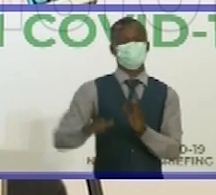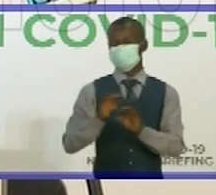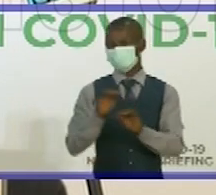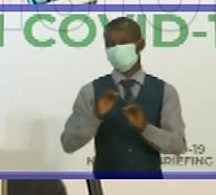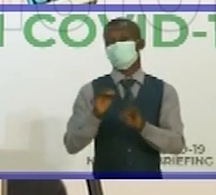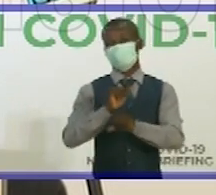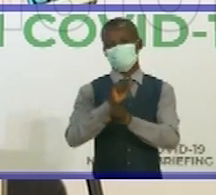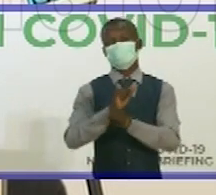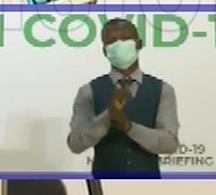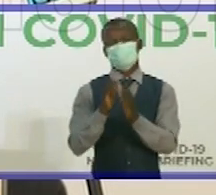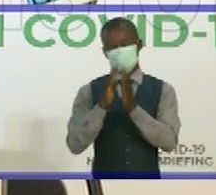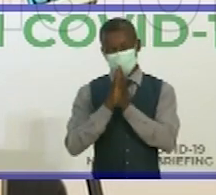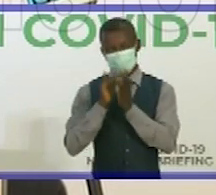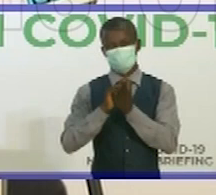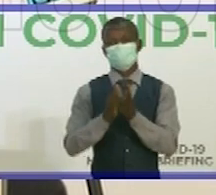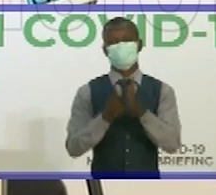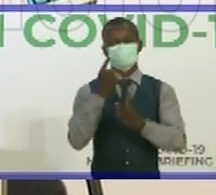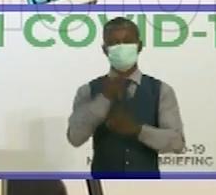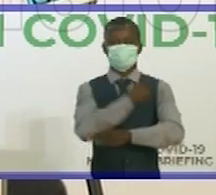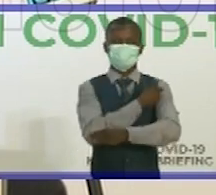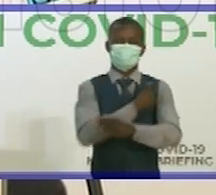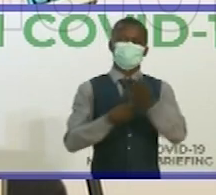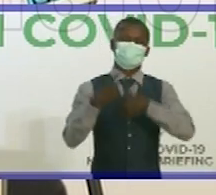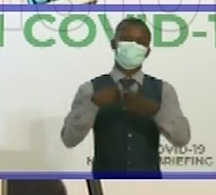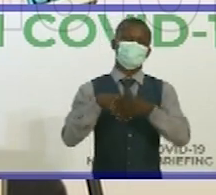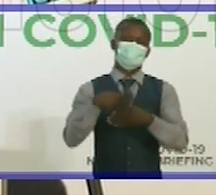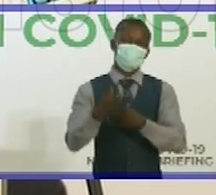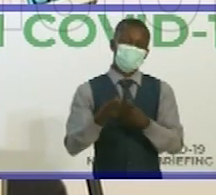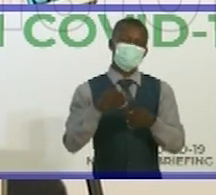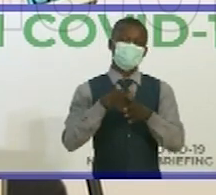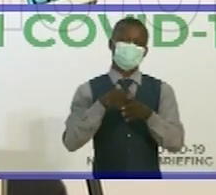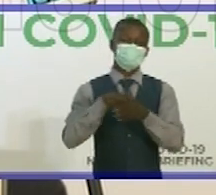our prayer that these vaccines come out in large areas, I